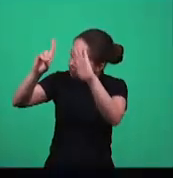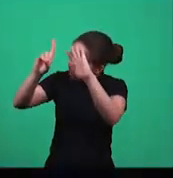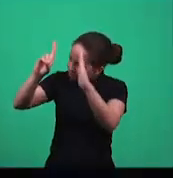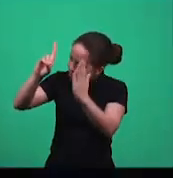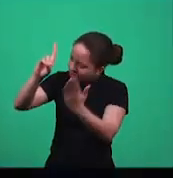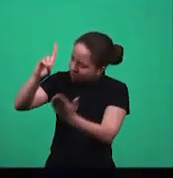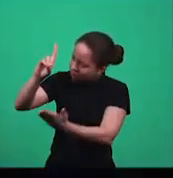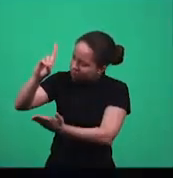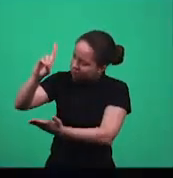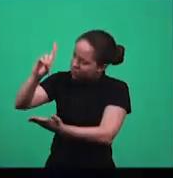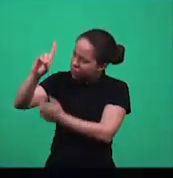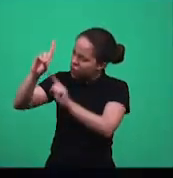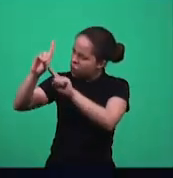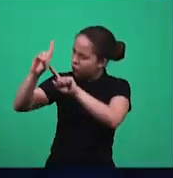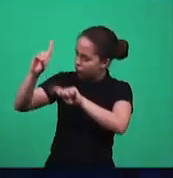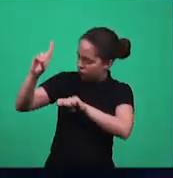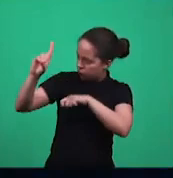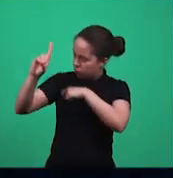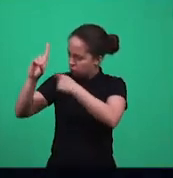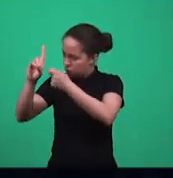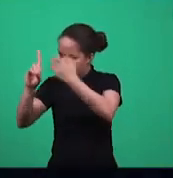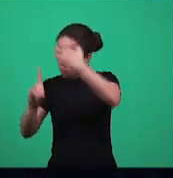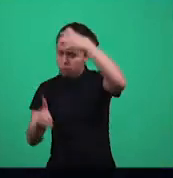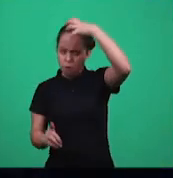O God, O God,